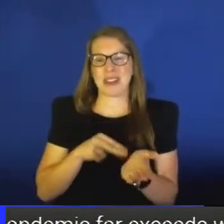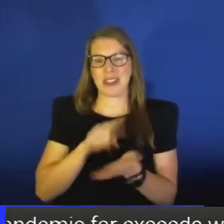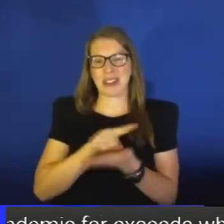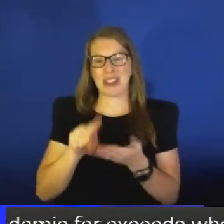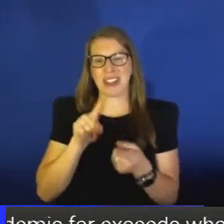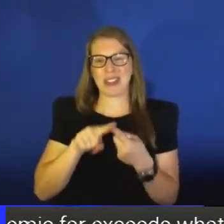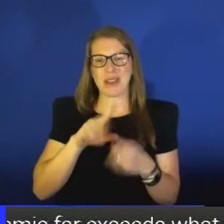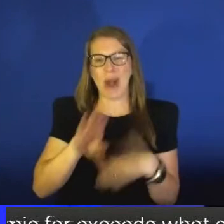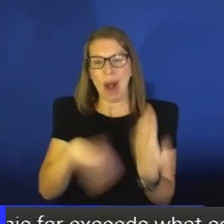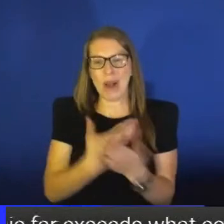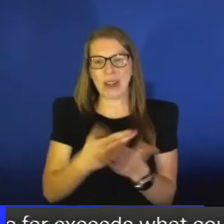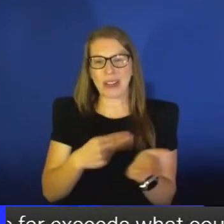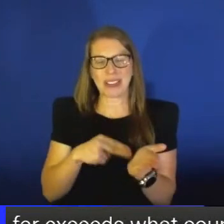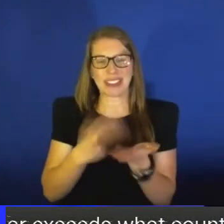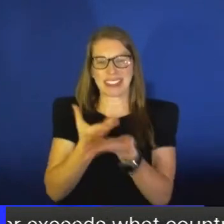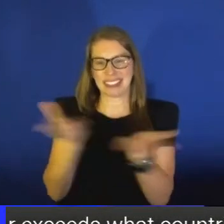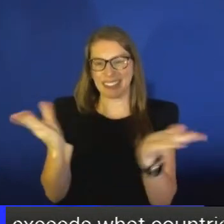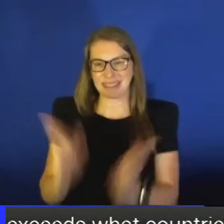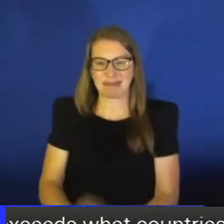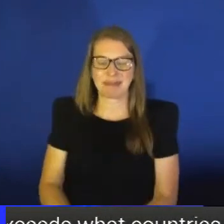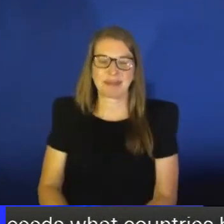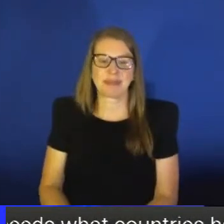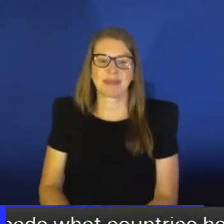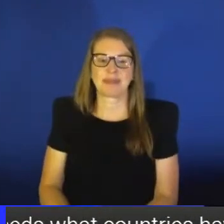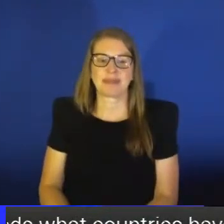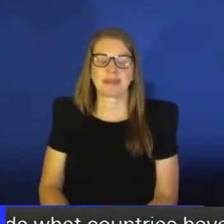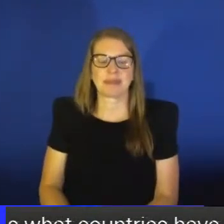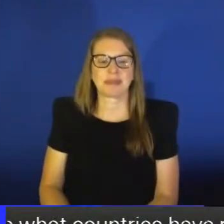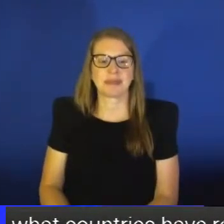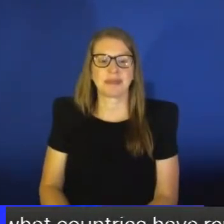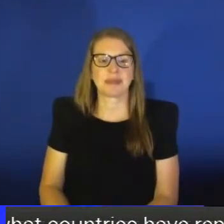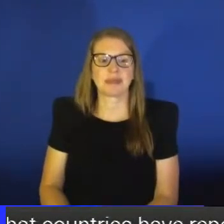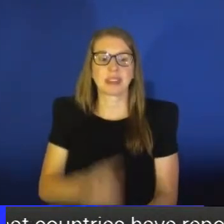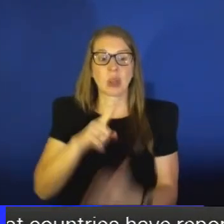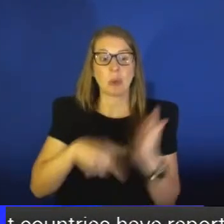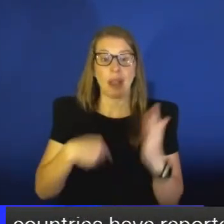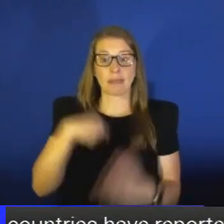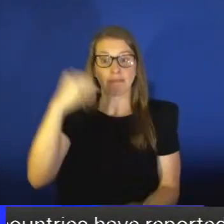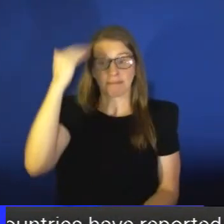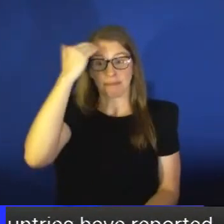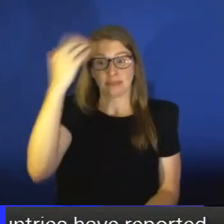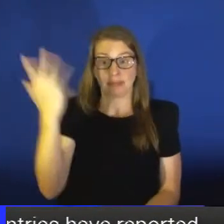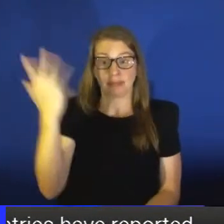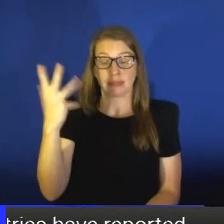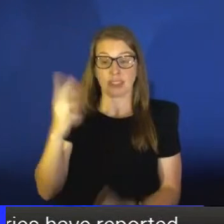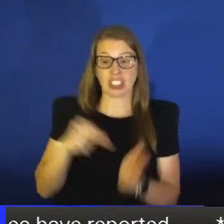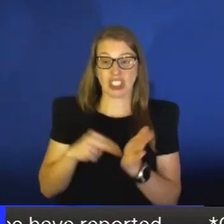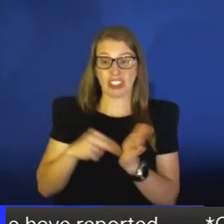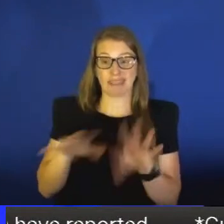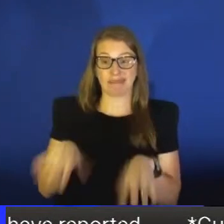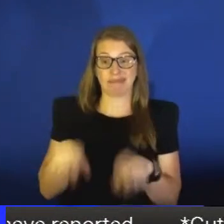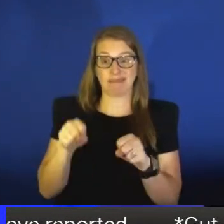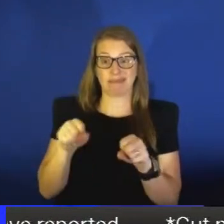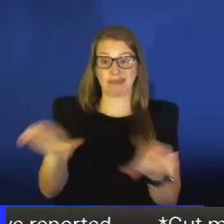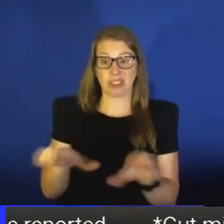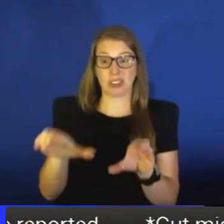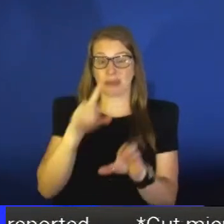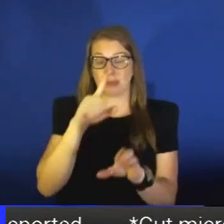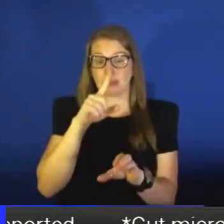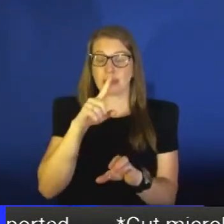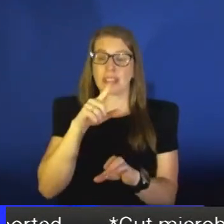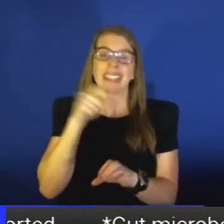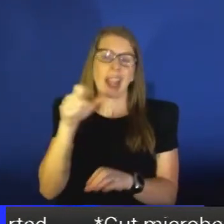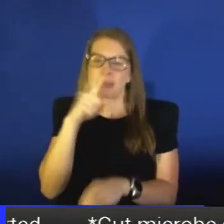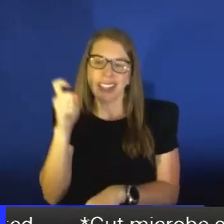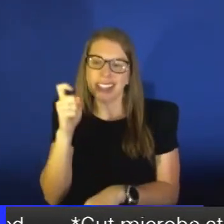nurses out there who are listening. And what I know is that nurses do what they do not because there's a Nurses Week or not because someone says